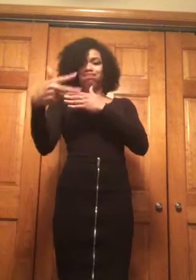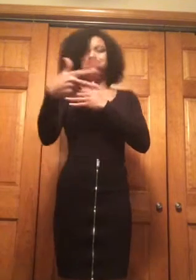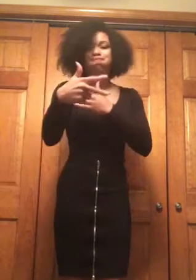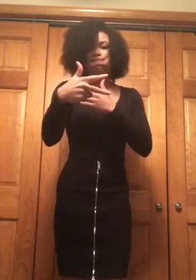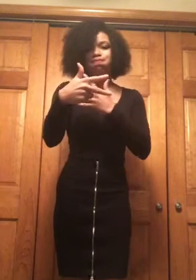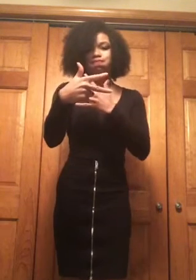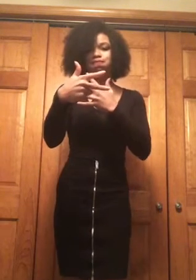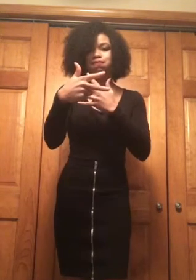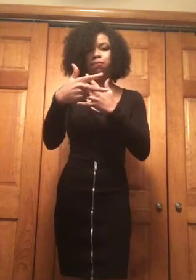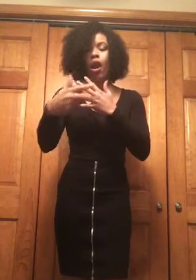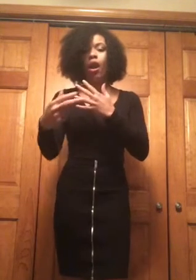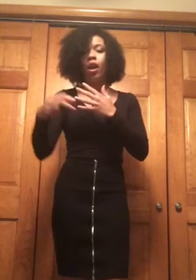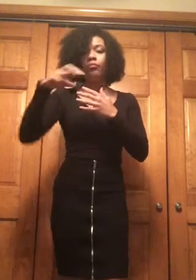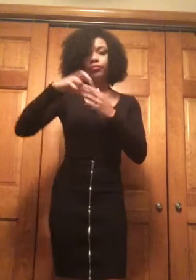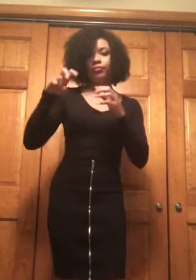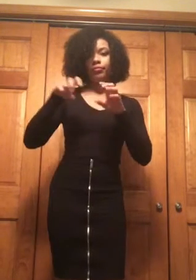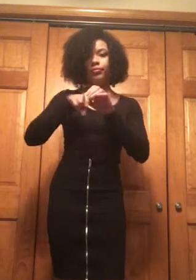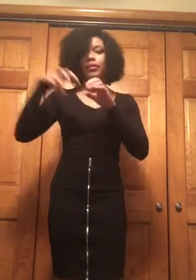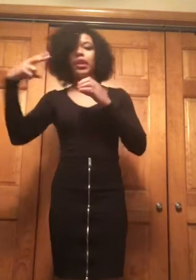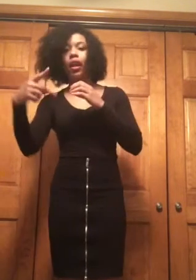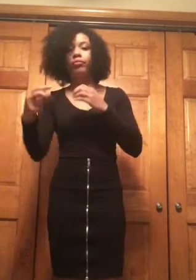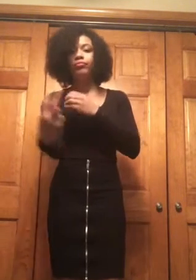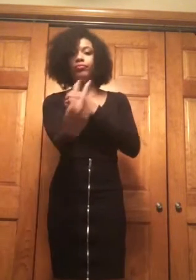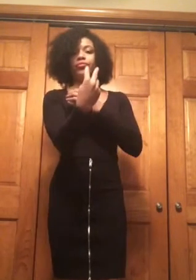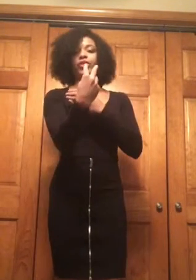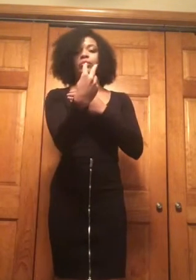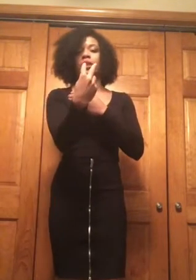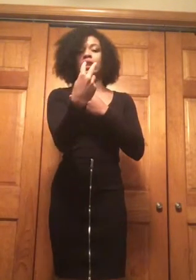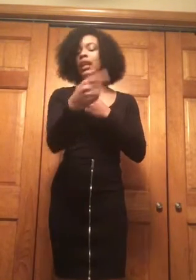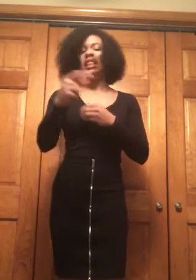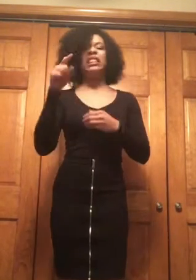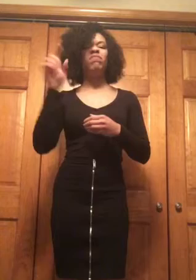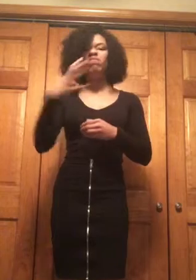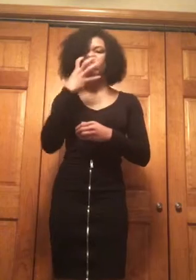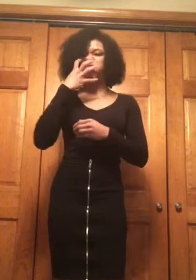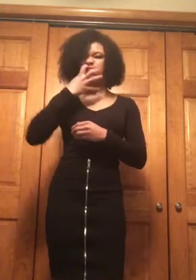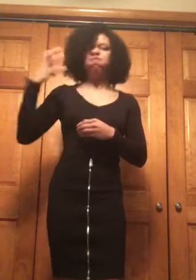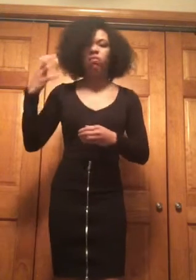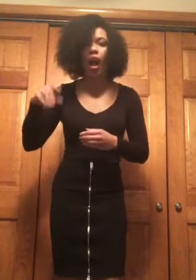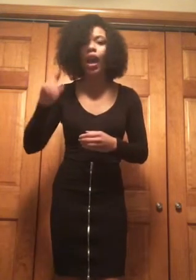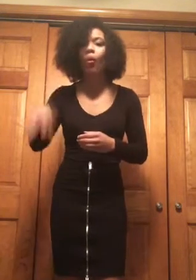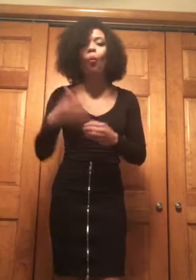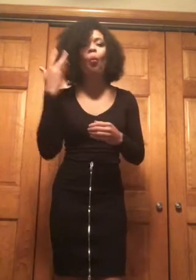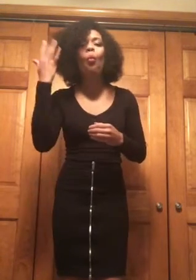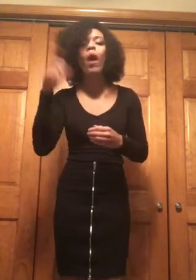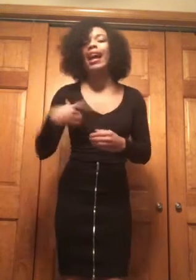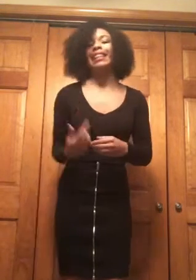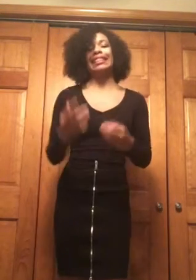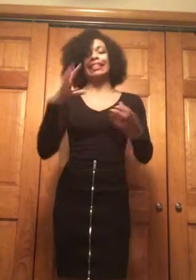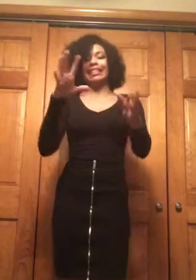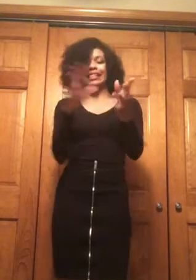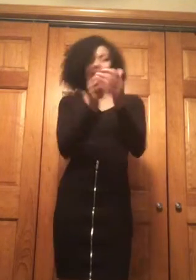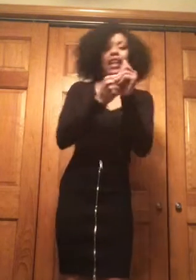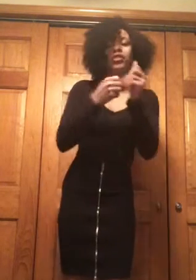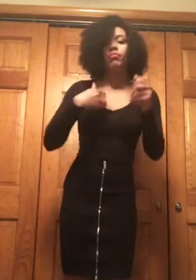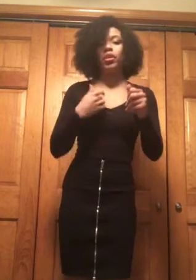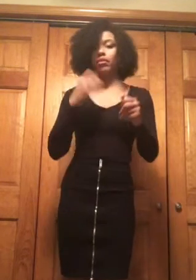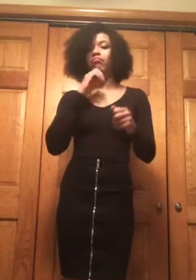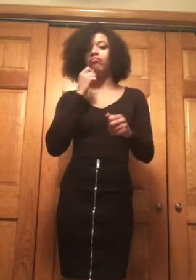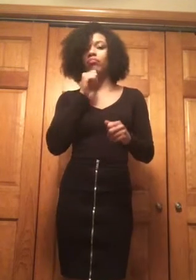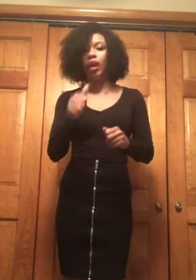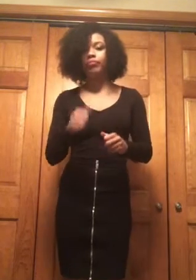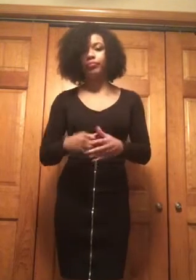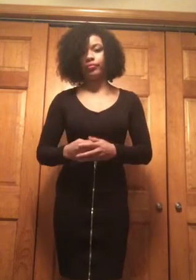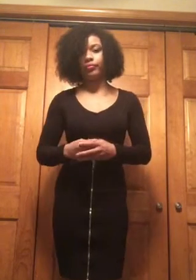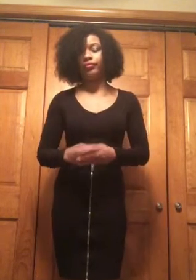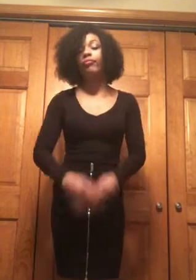Right in front of the fence. They get out of the pickup truck, and they look at me. They're all pissed because they can't catch me. So